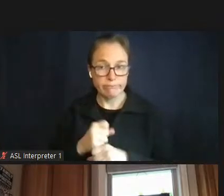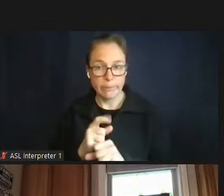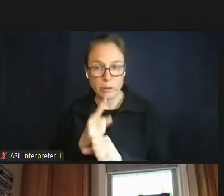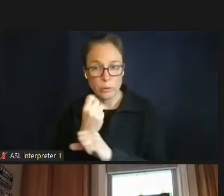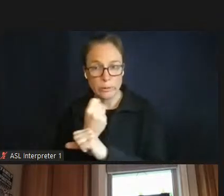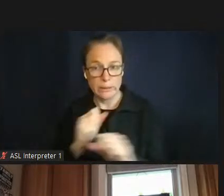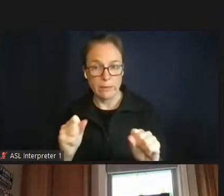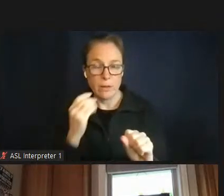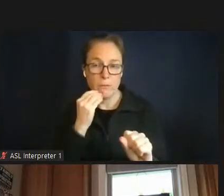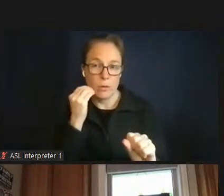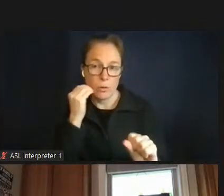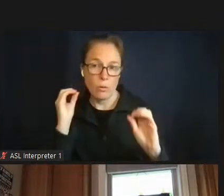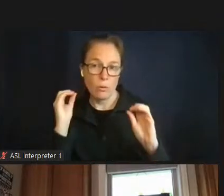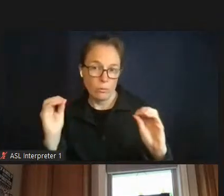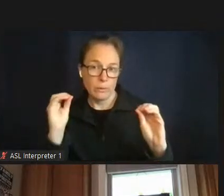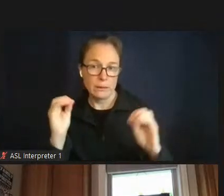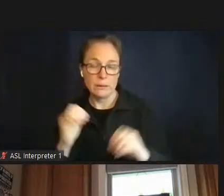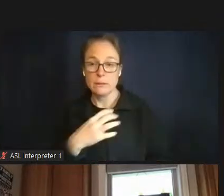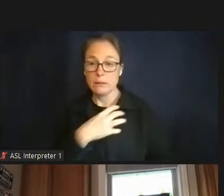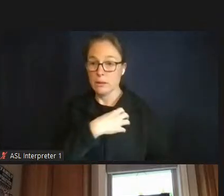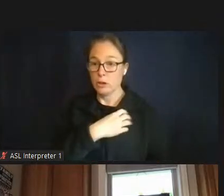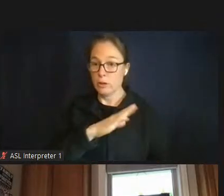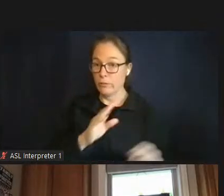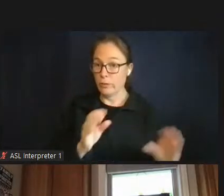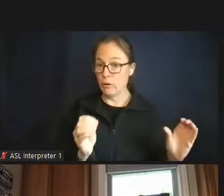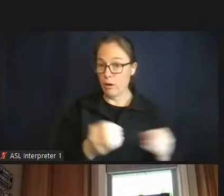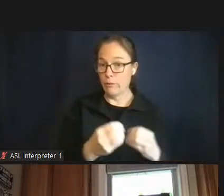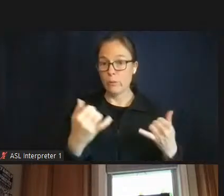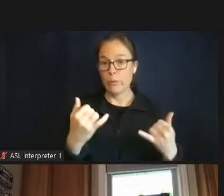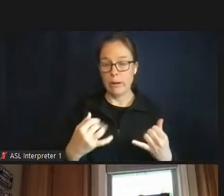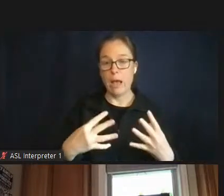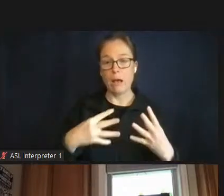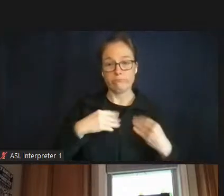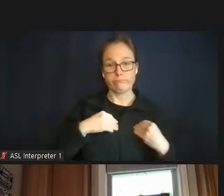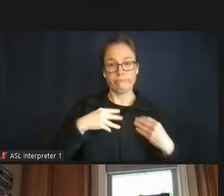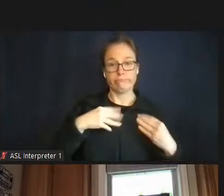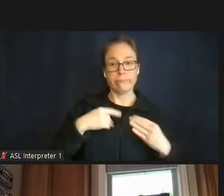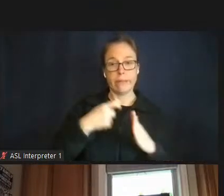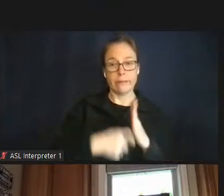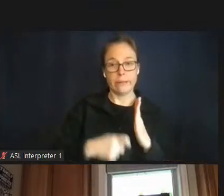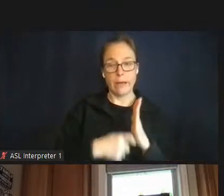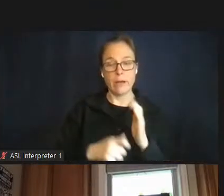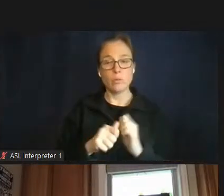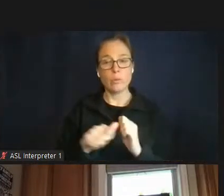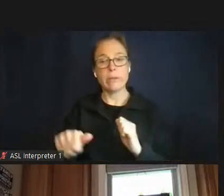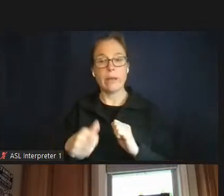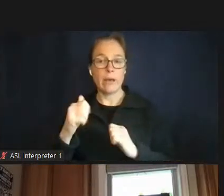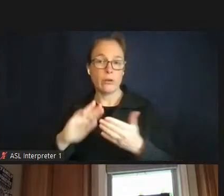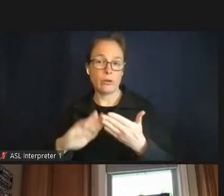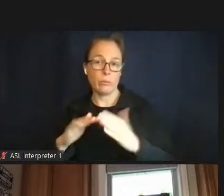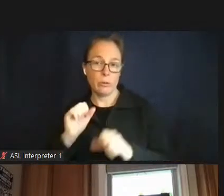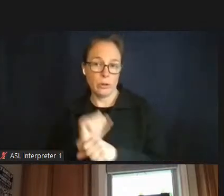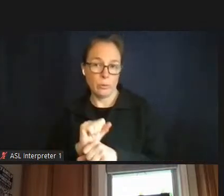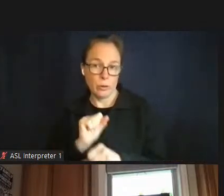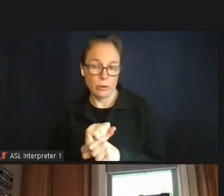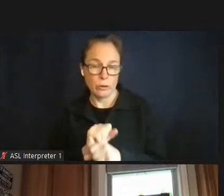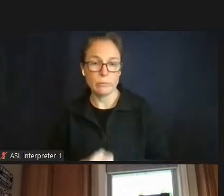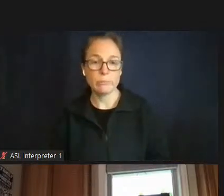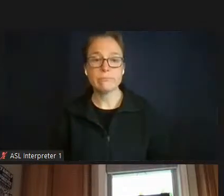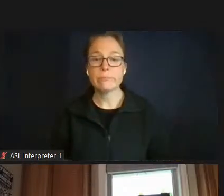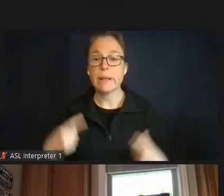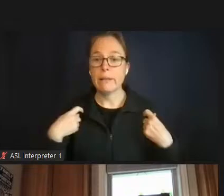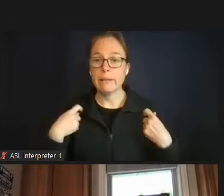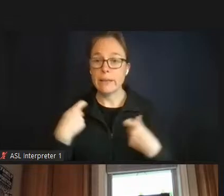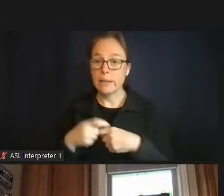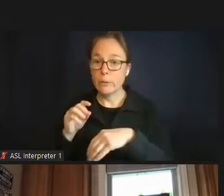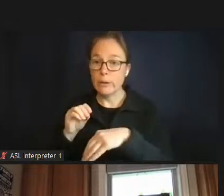community. The sheriff's office has currently absorbed the costs with the other community work they're doing. The Latino Advisory